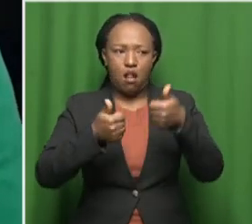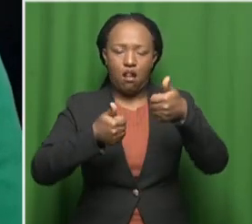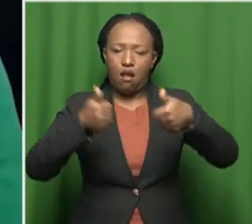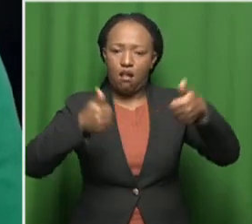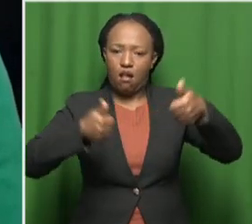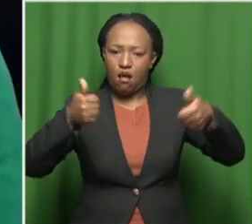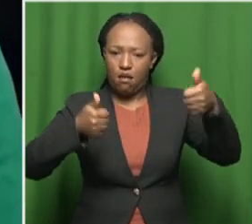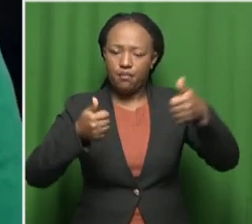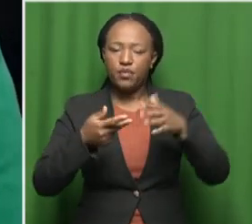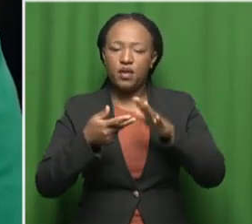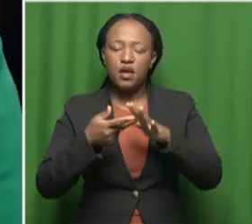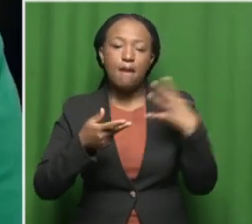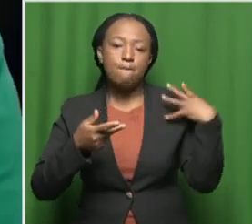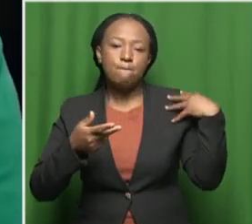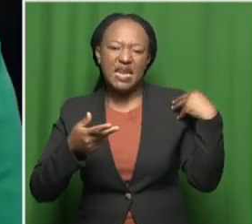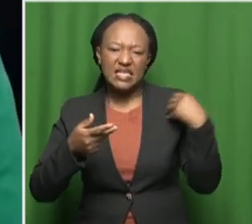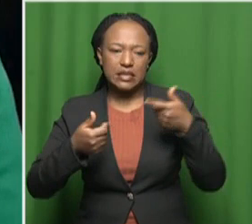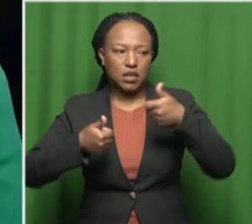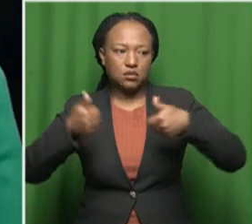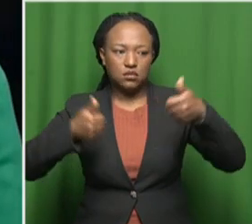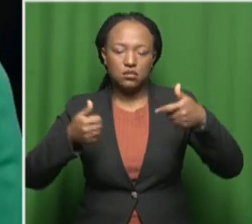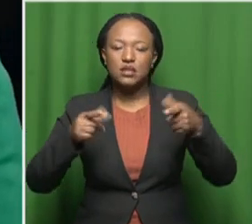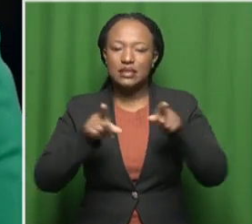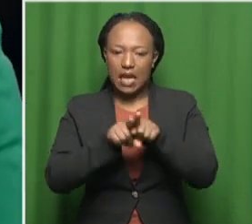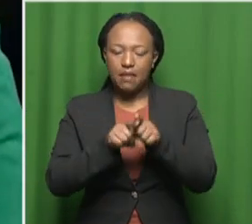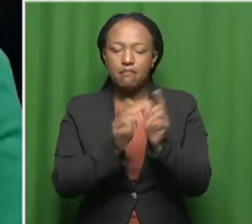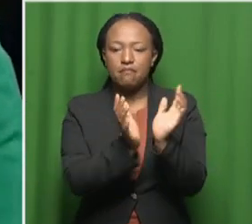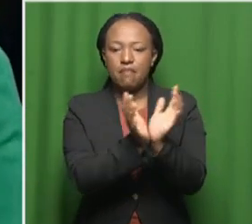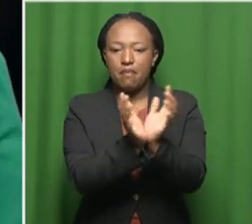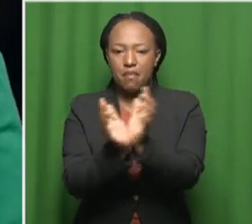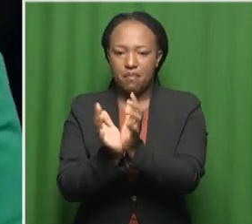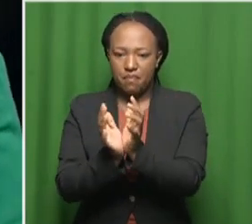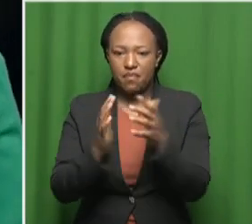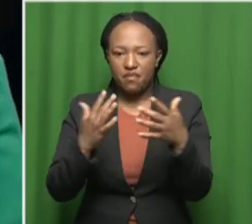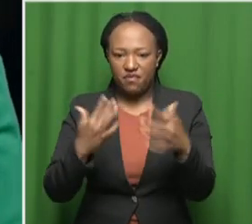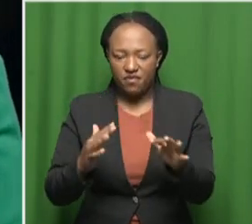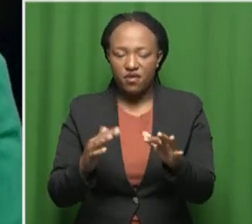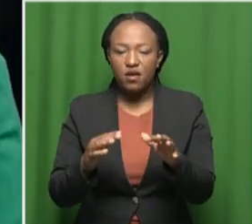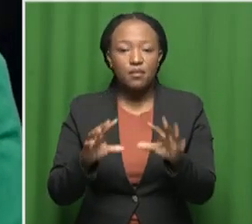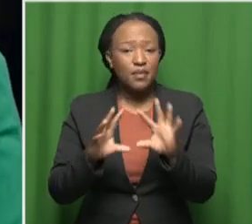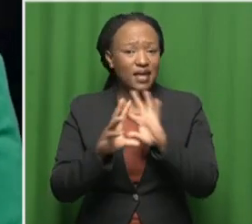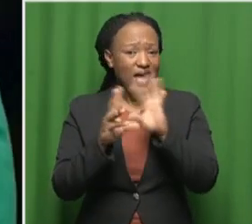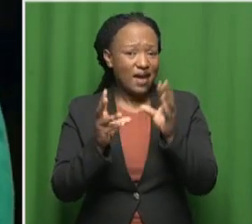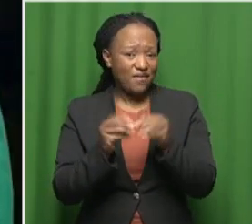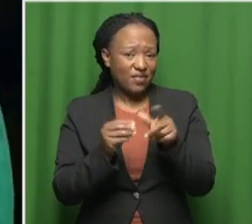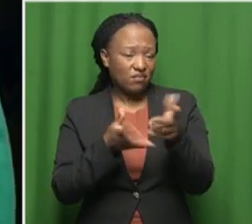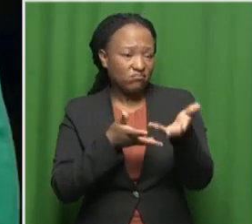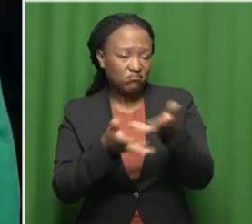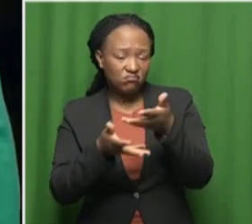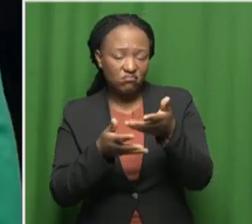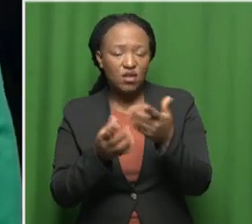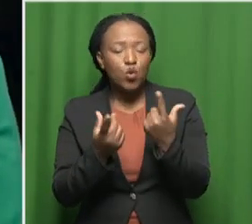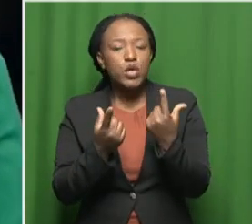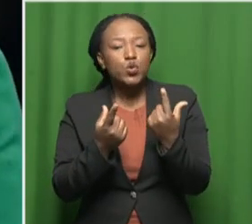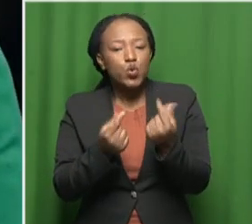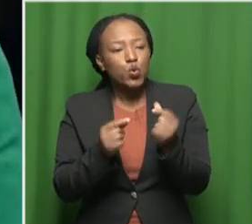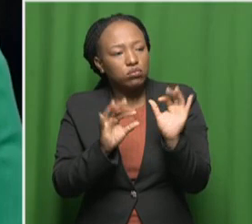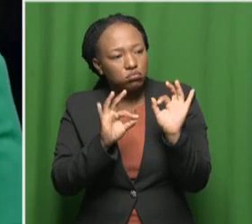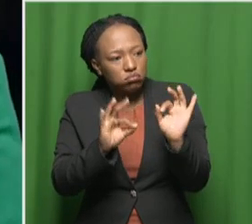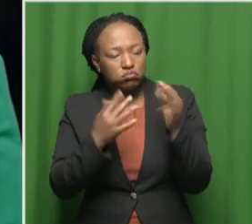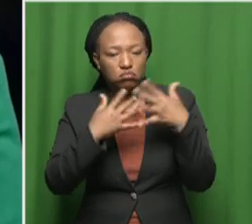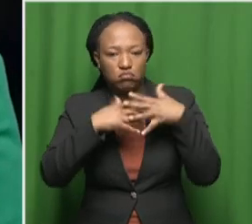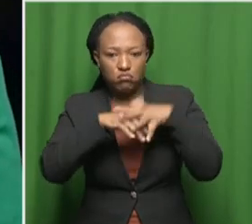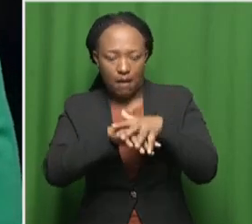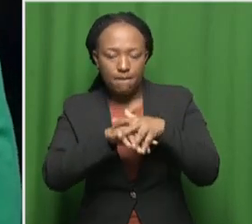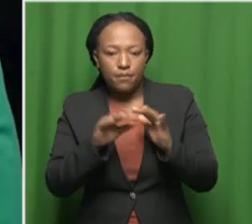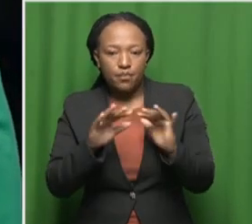respective ministers have met, and there's lots of negotiations that talk to say, how do we take all these engagements to practicality? How do we make sure that